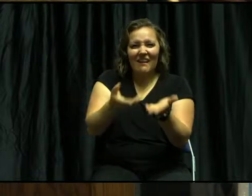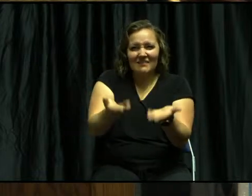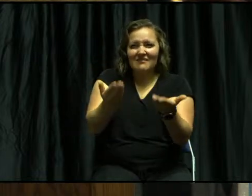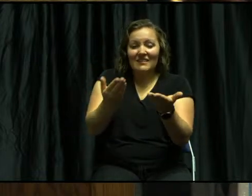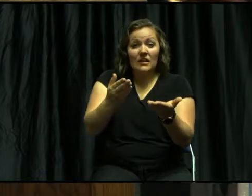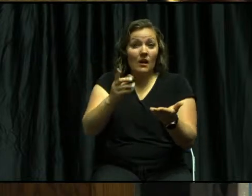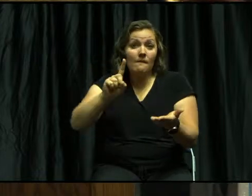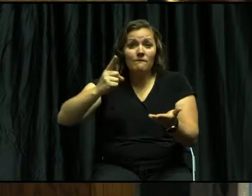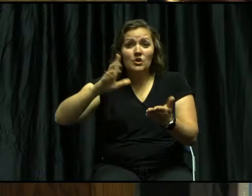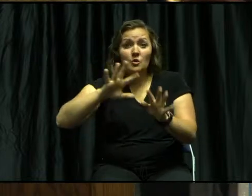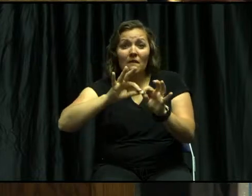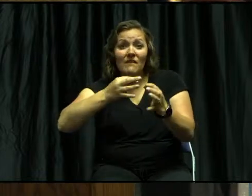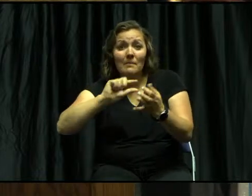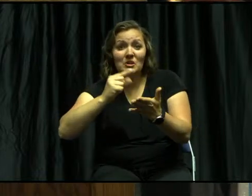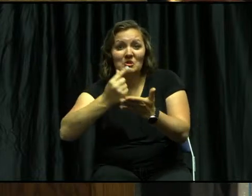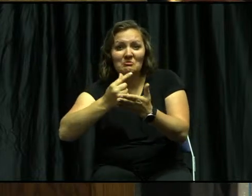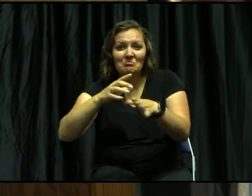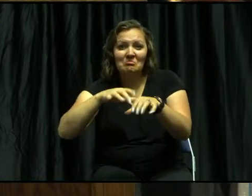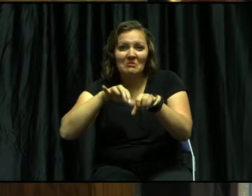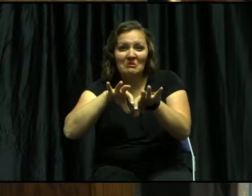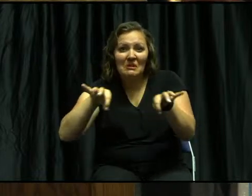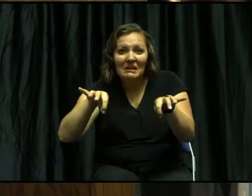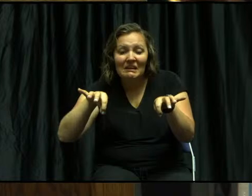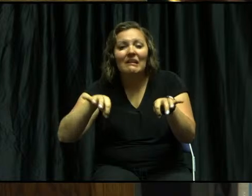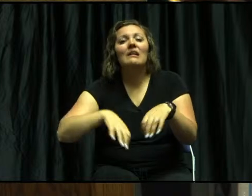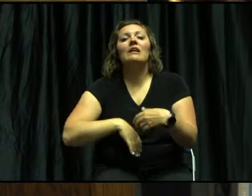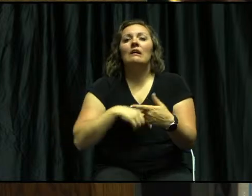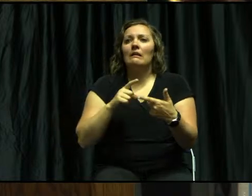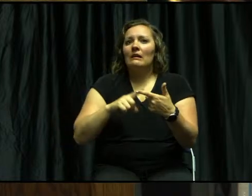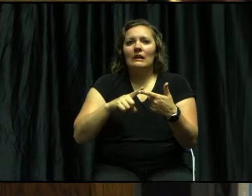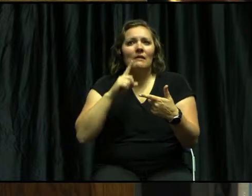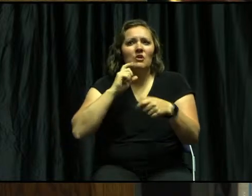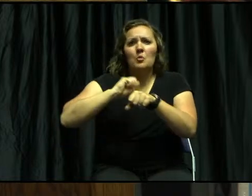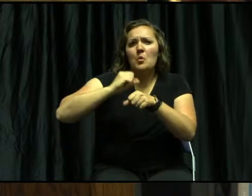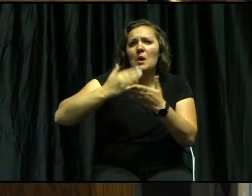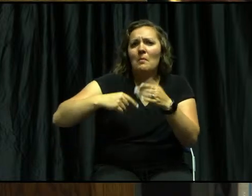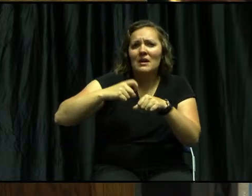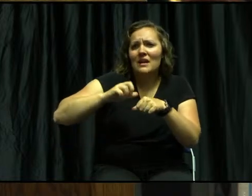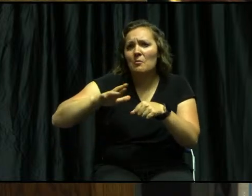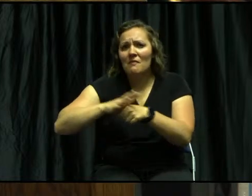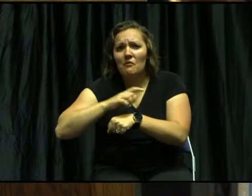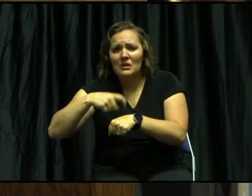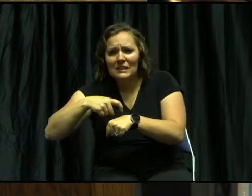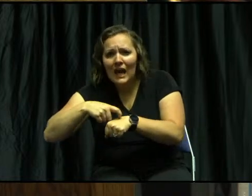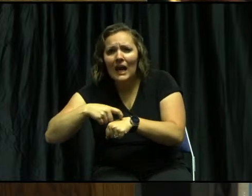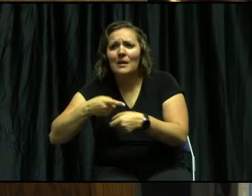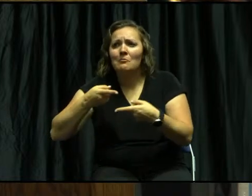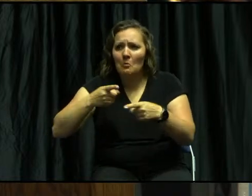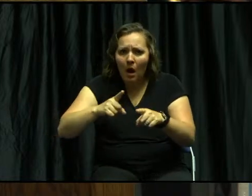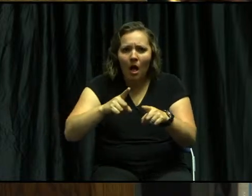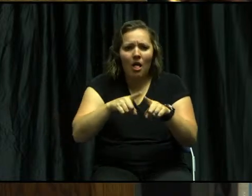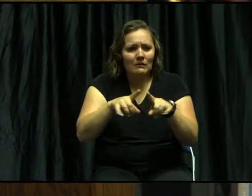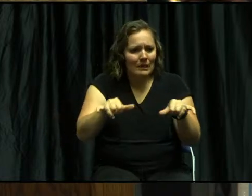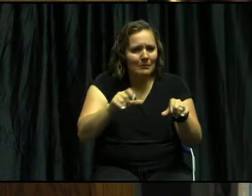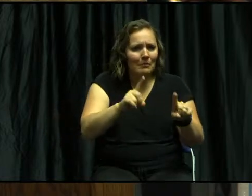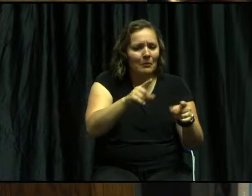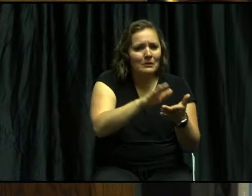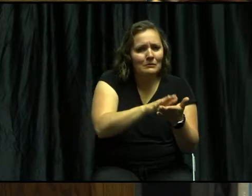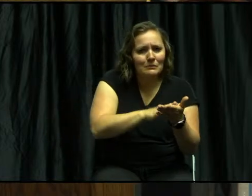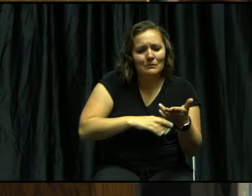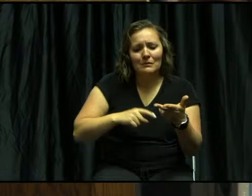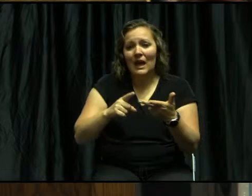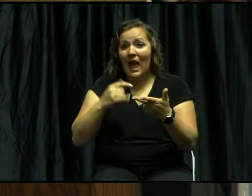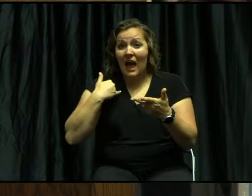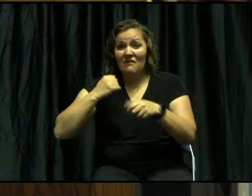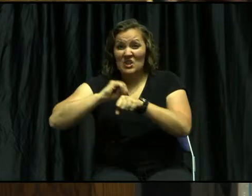are the first in your family to earn a college degree, if you worked part-time or full-time while getting your degree, if you have a job